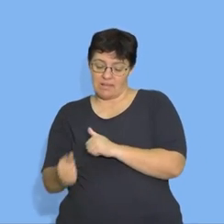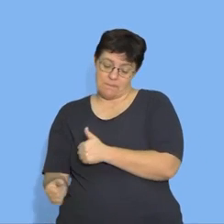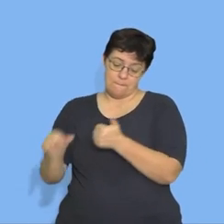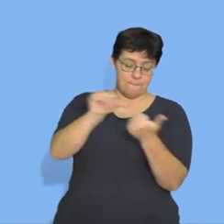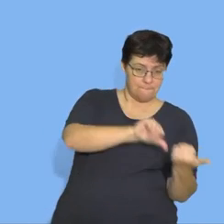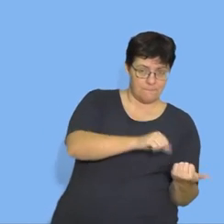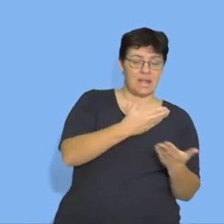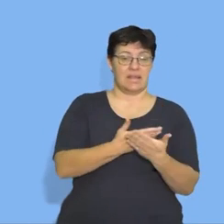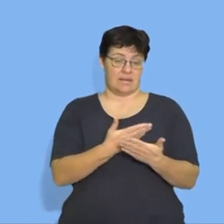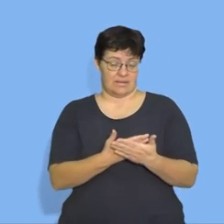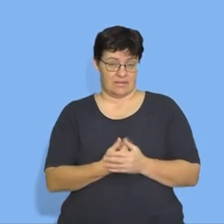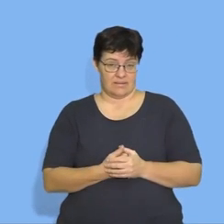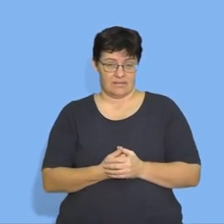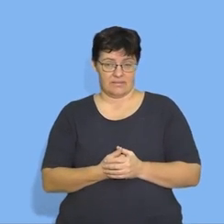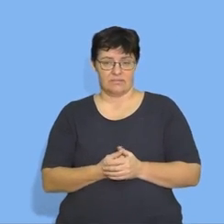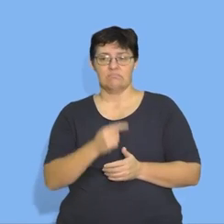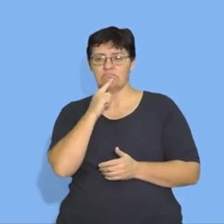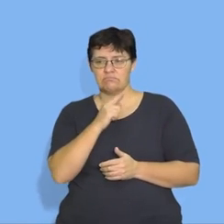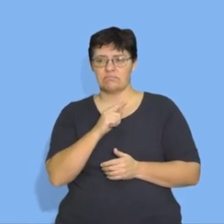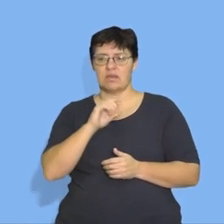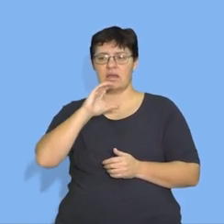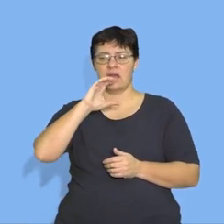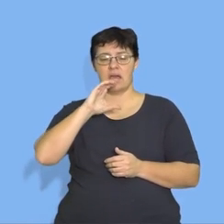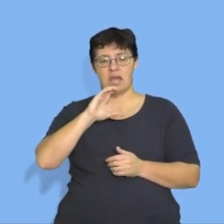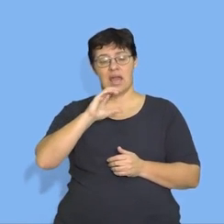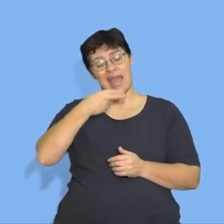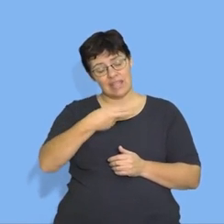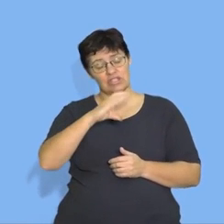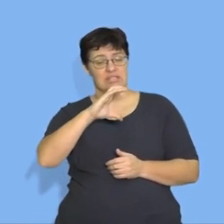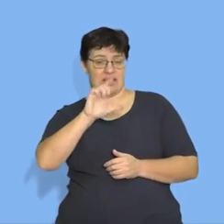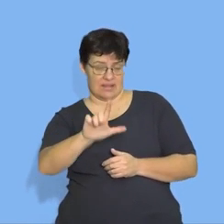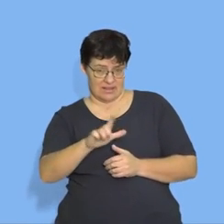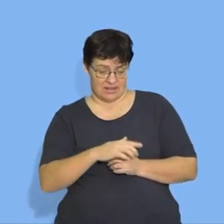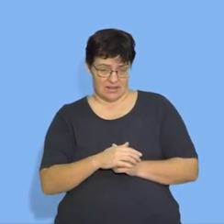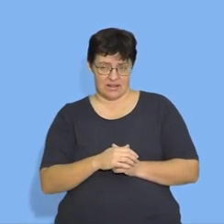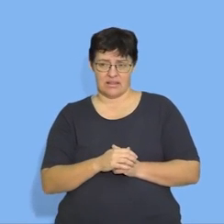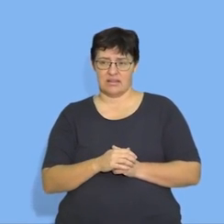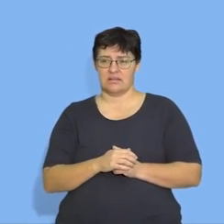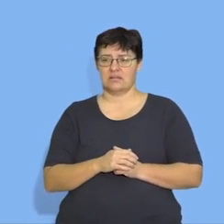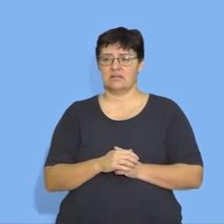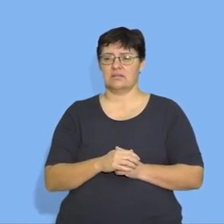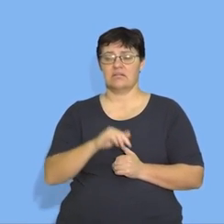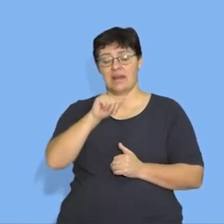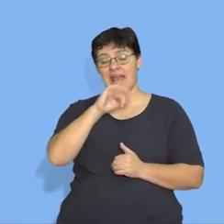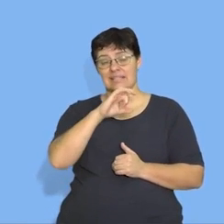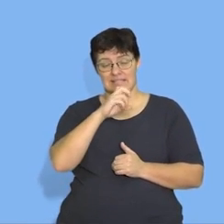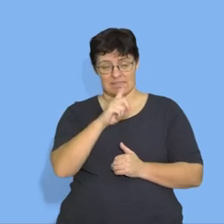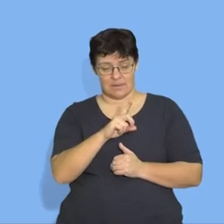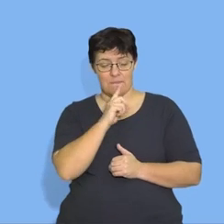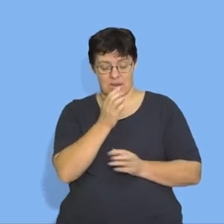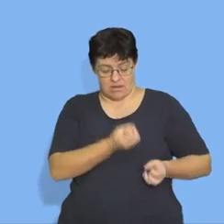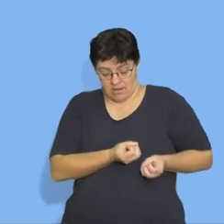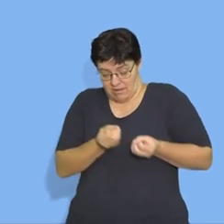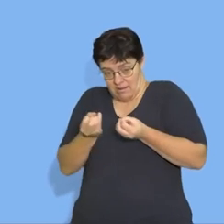we think of hydrochloric acid or HCl, in gaseous form as a proton donor,